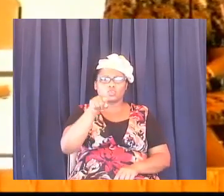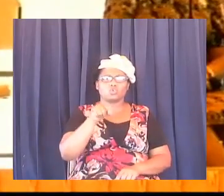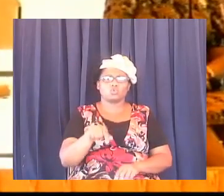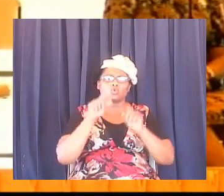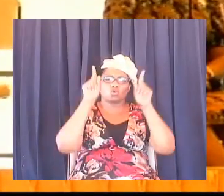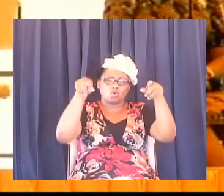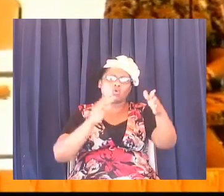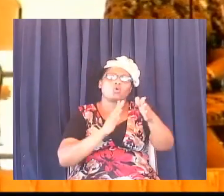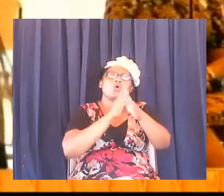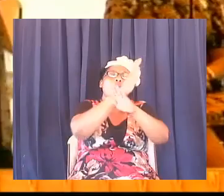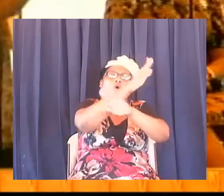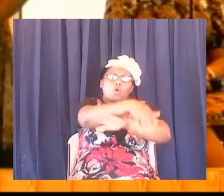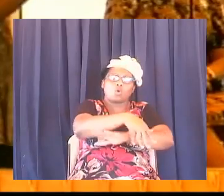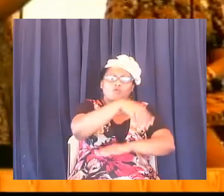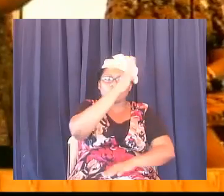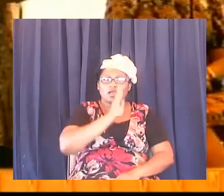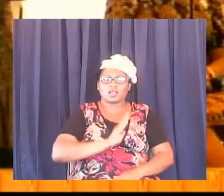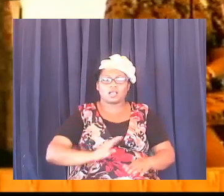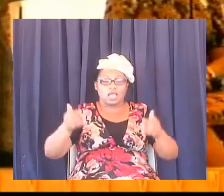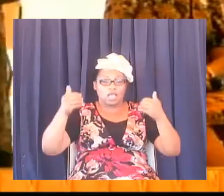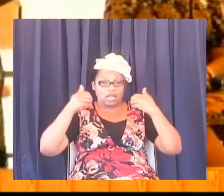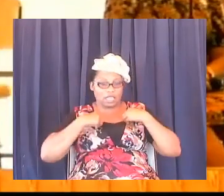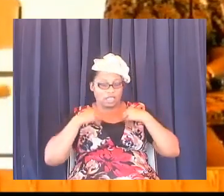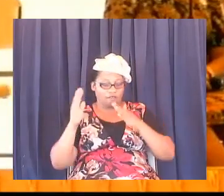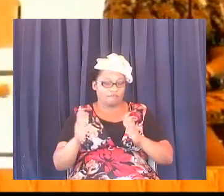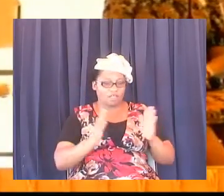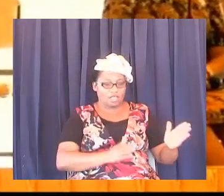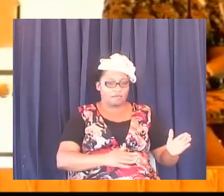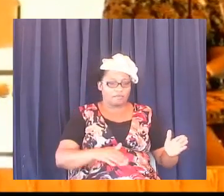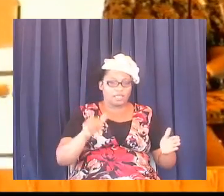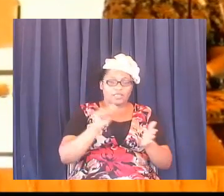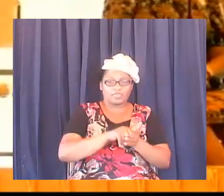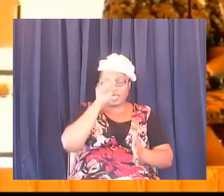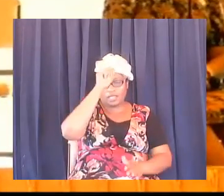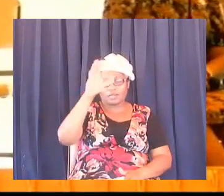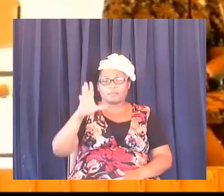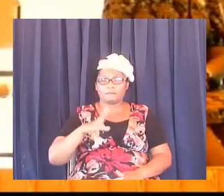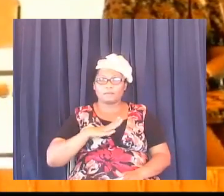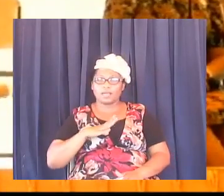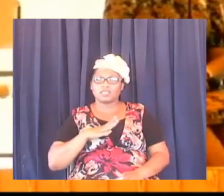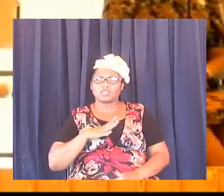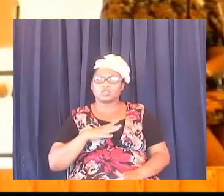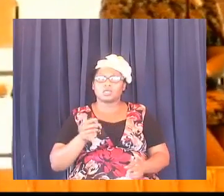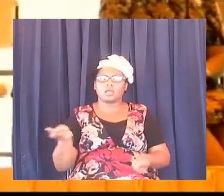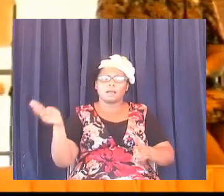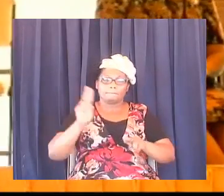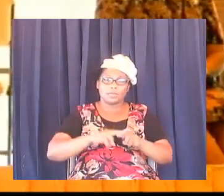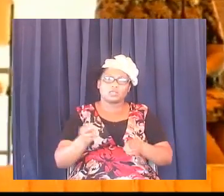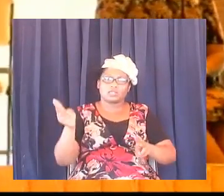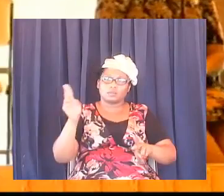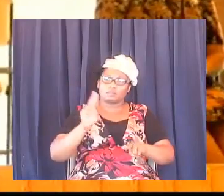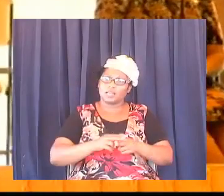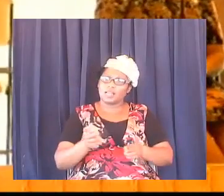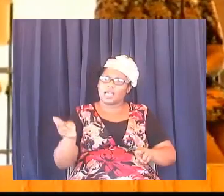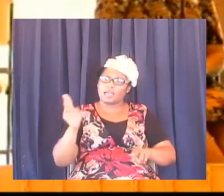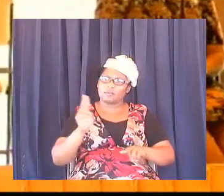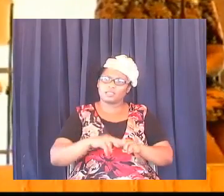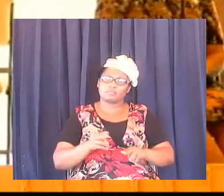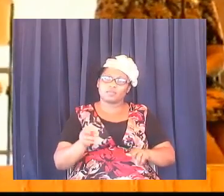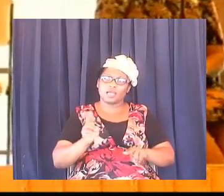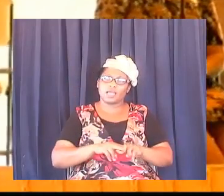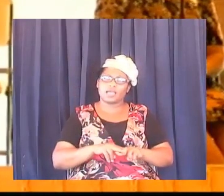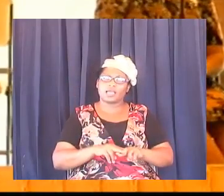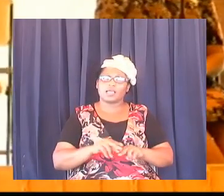man, God has a plan that man should be multiply, replenish the earth, subdue